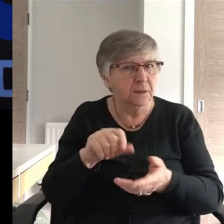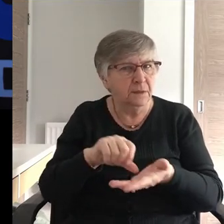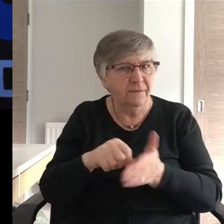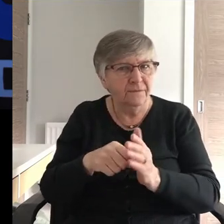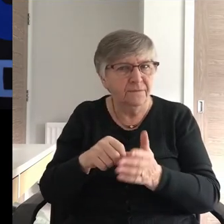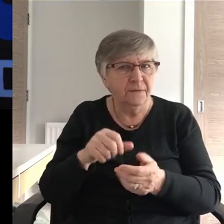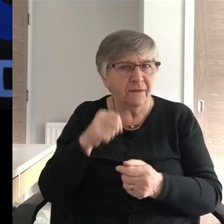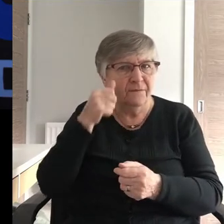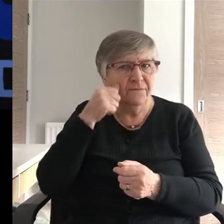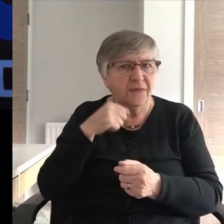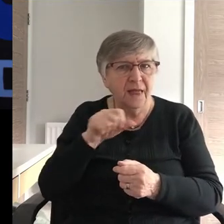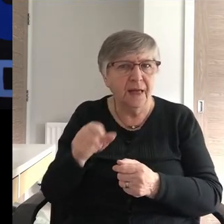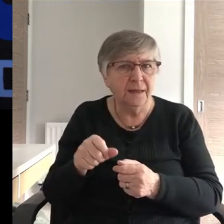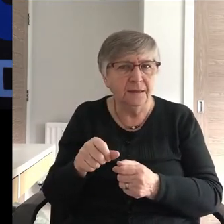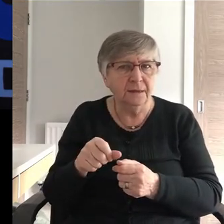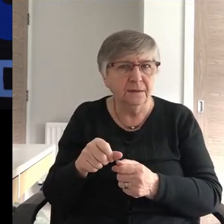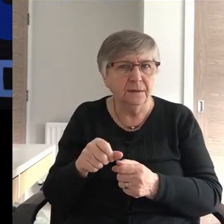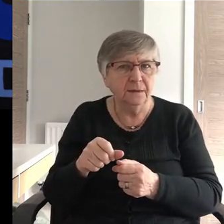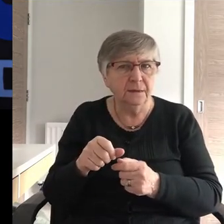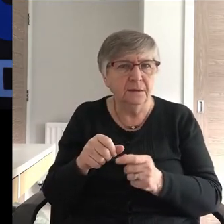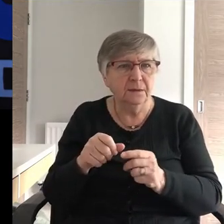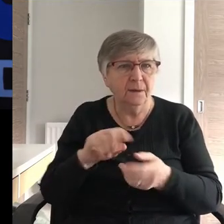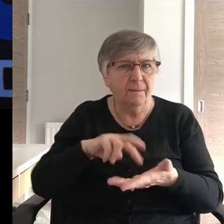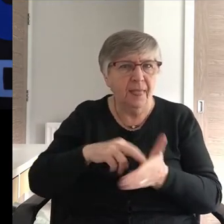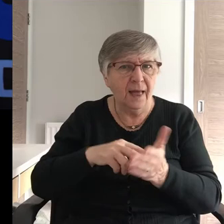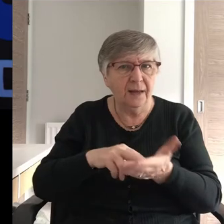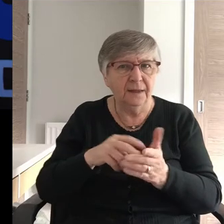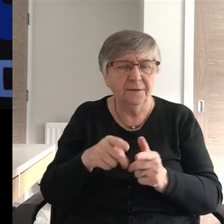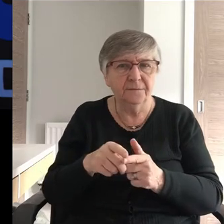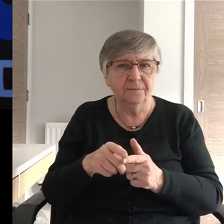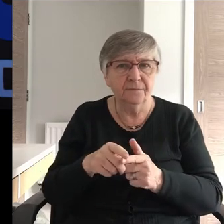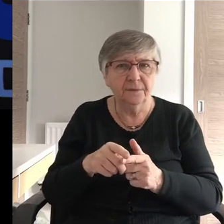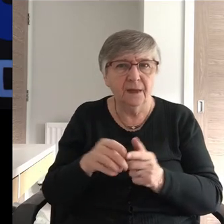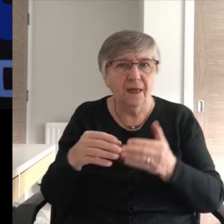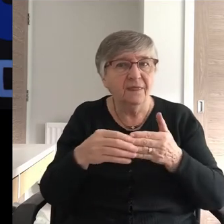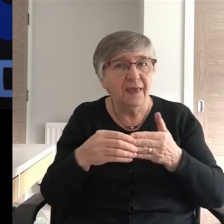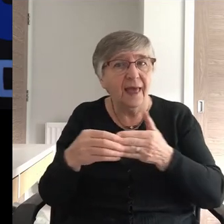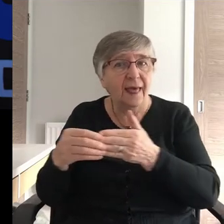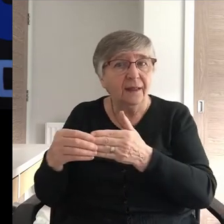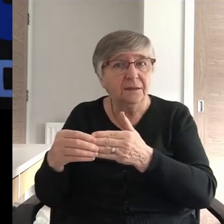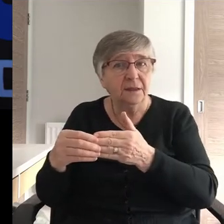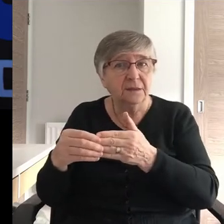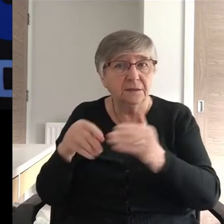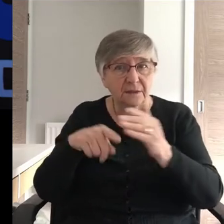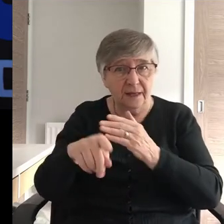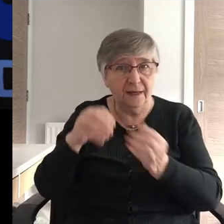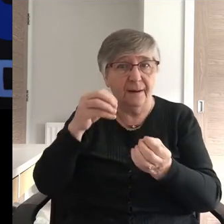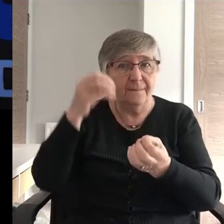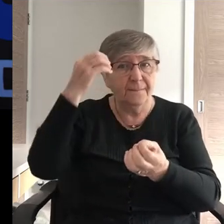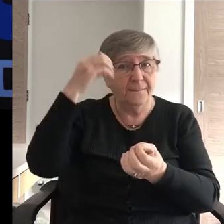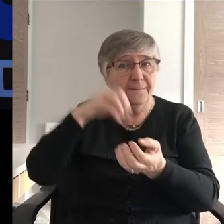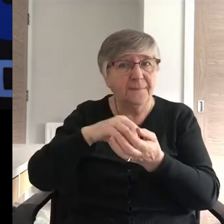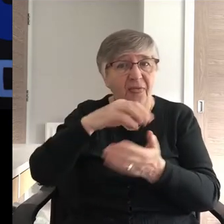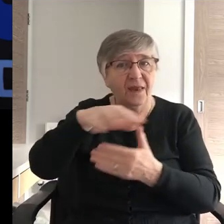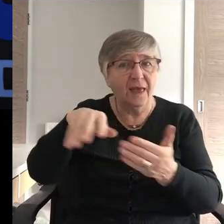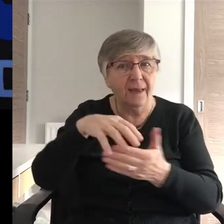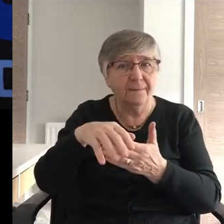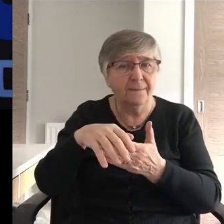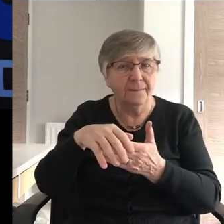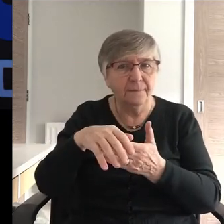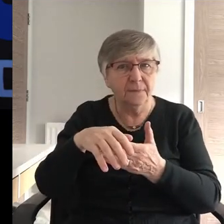diplomacy. Are they the same? The elders, the wise and venerated men of the